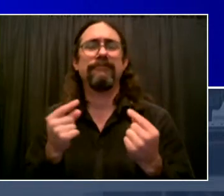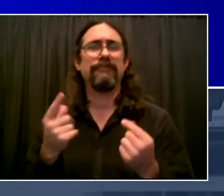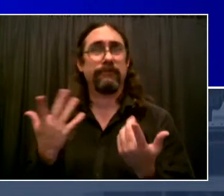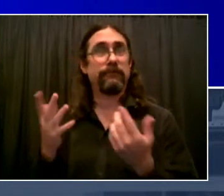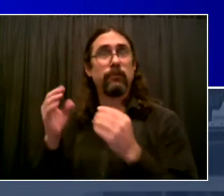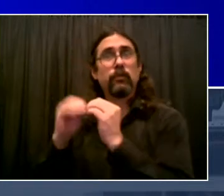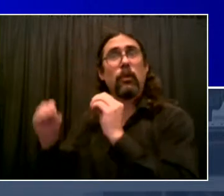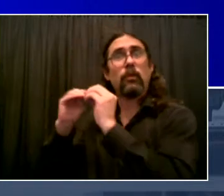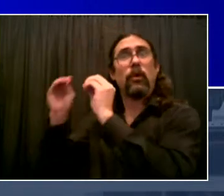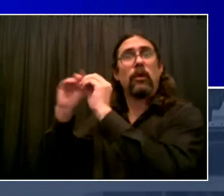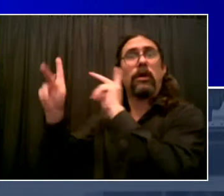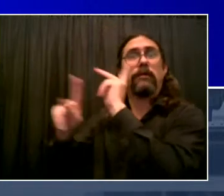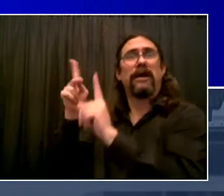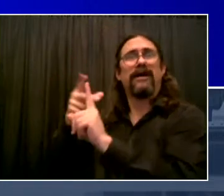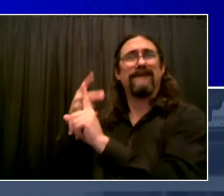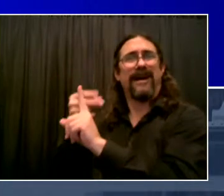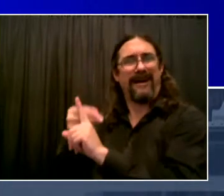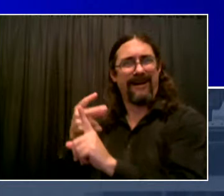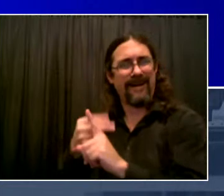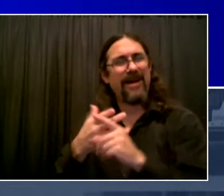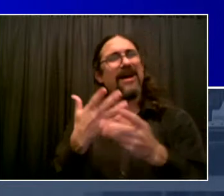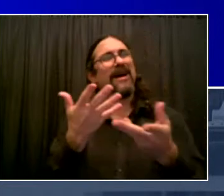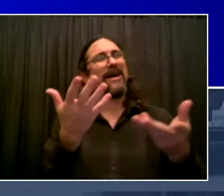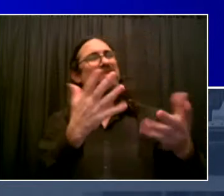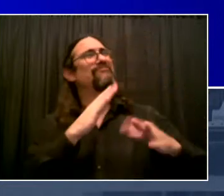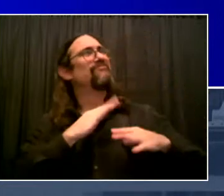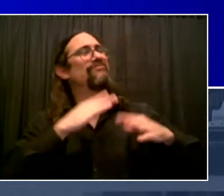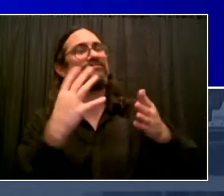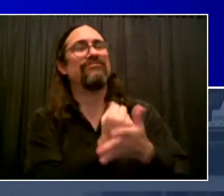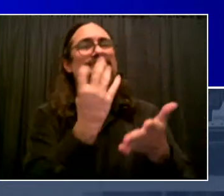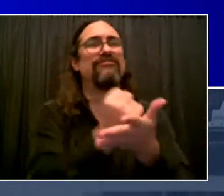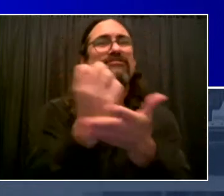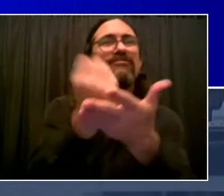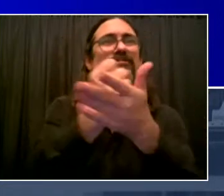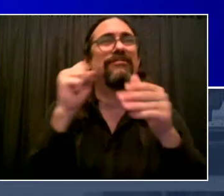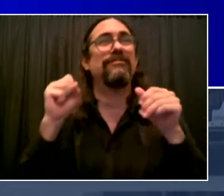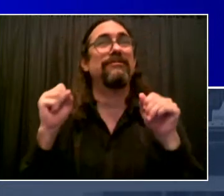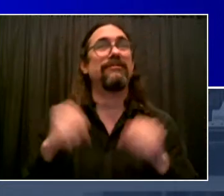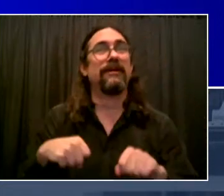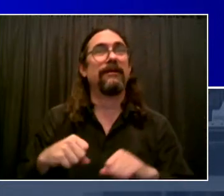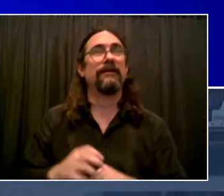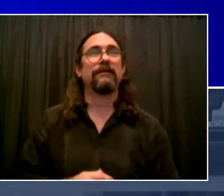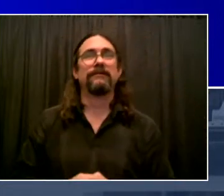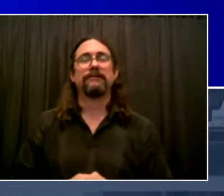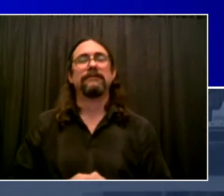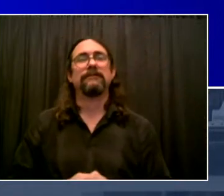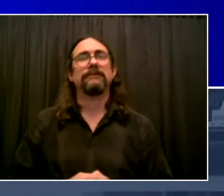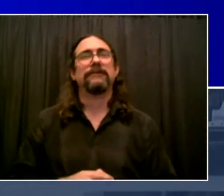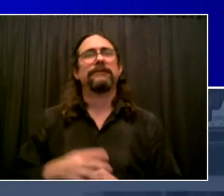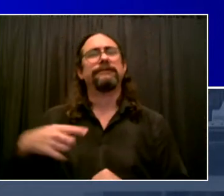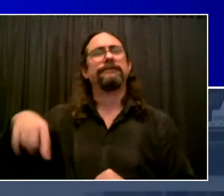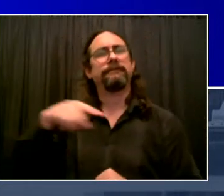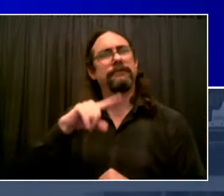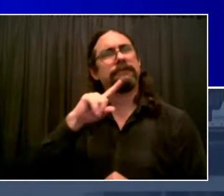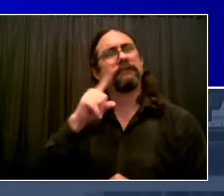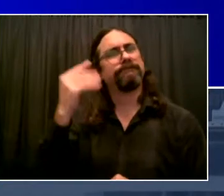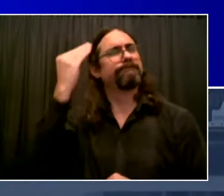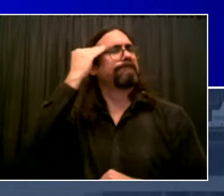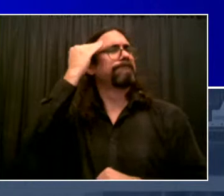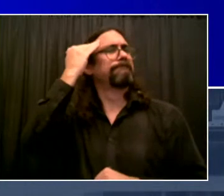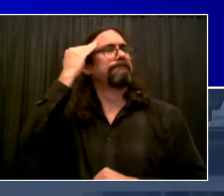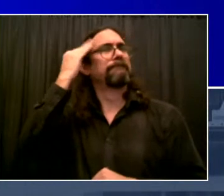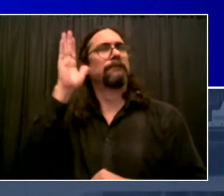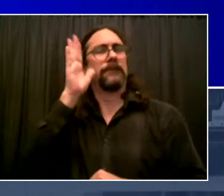to do this right, we had to work with the businesses, the small businesses, the mom and pop restaurants, all the folks out